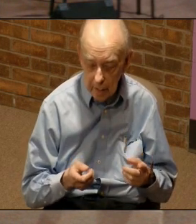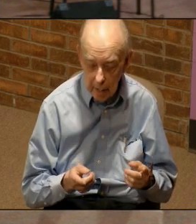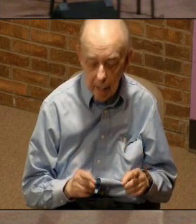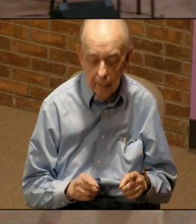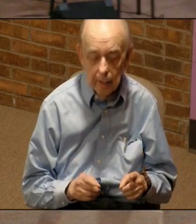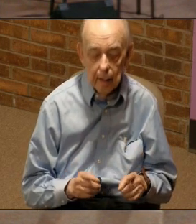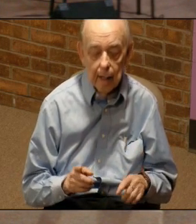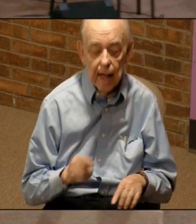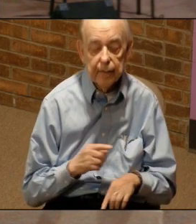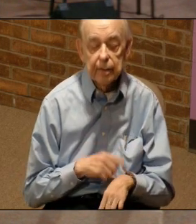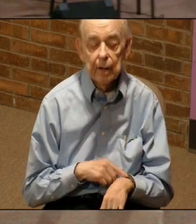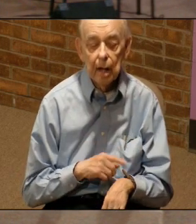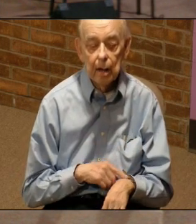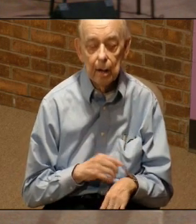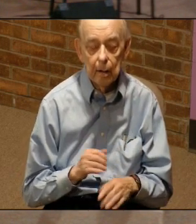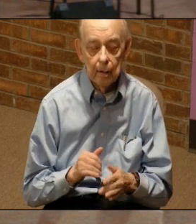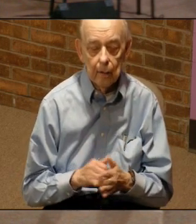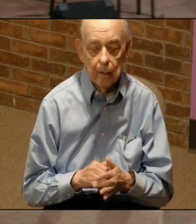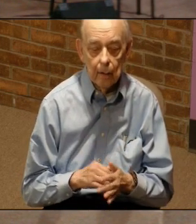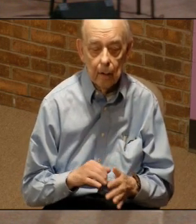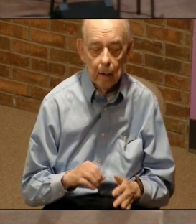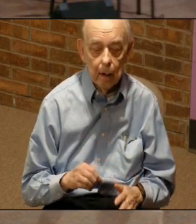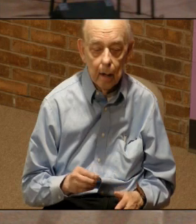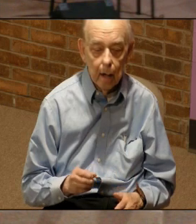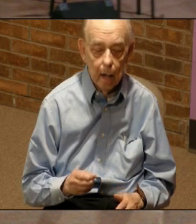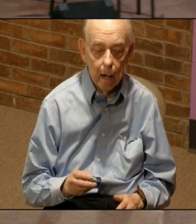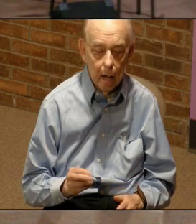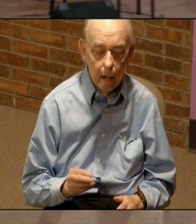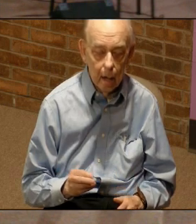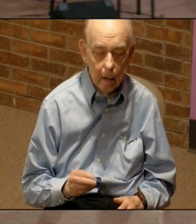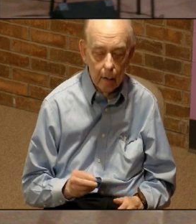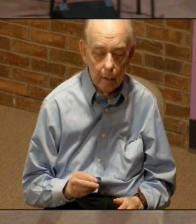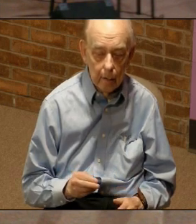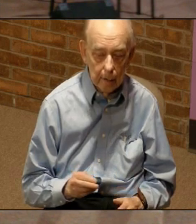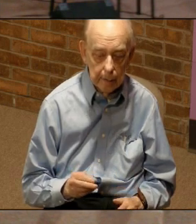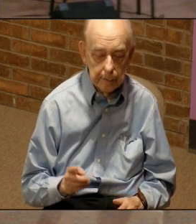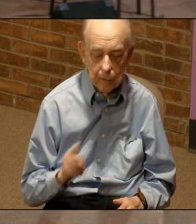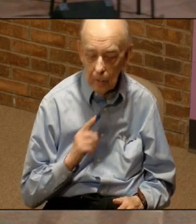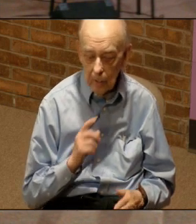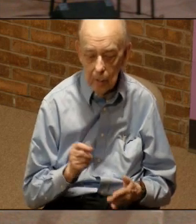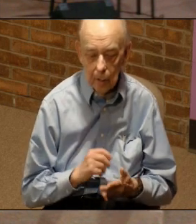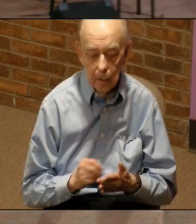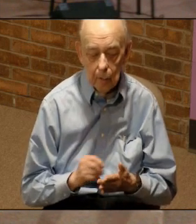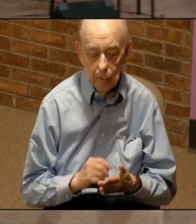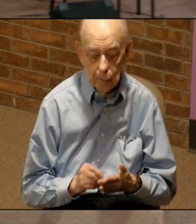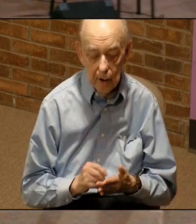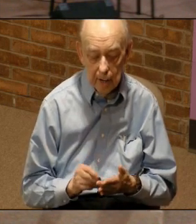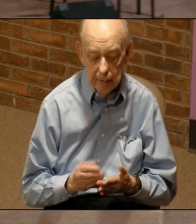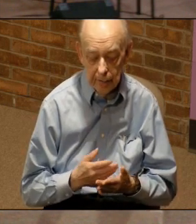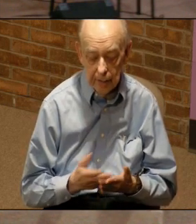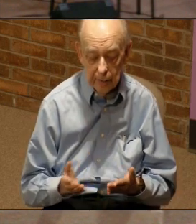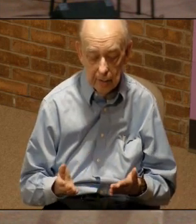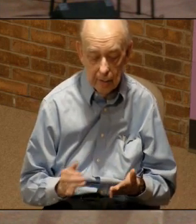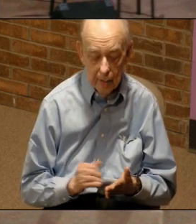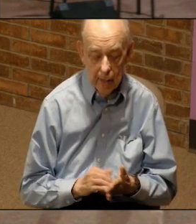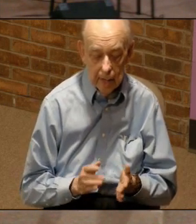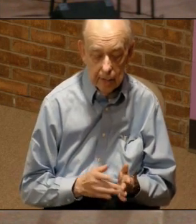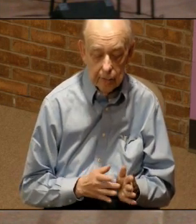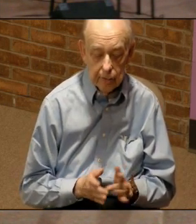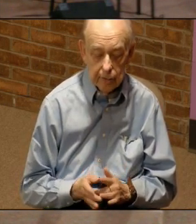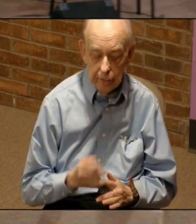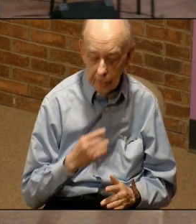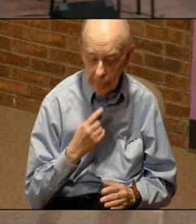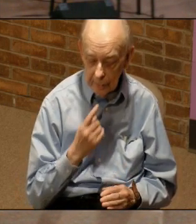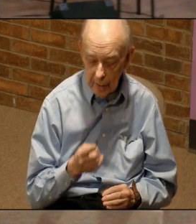at the time that John was writing the stuff down that Jesus was telling him